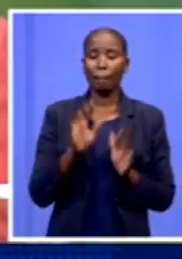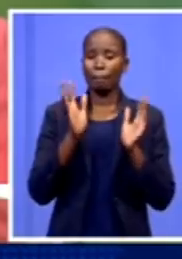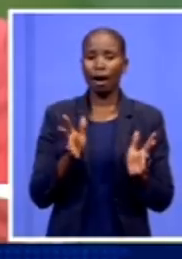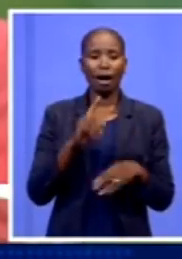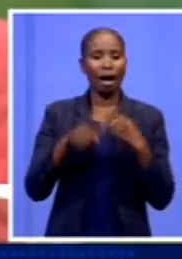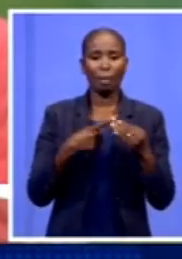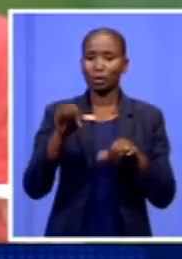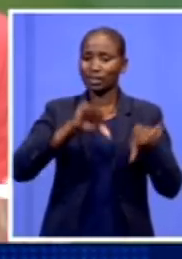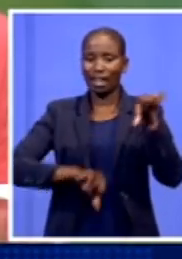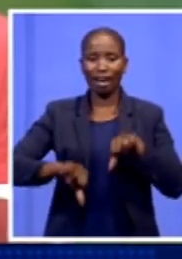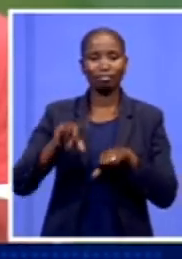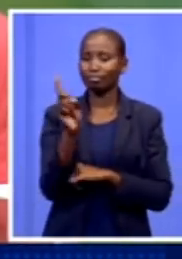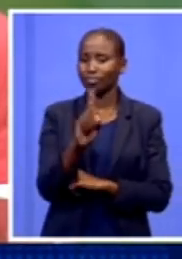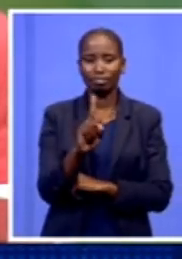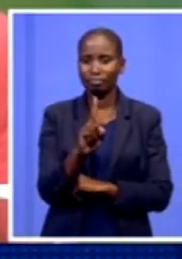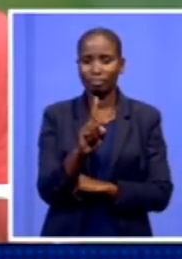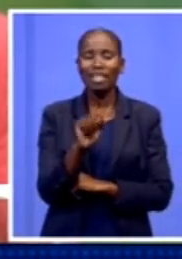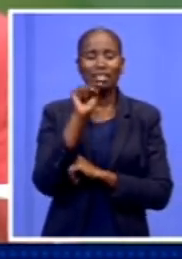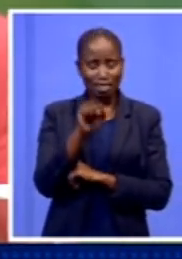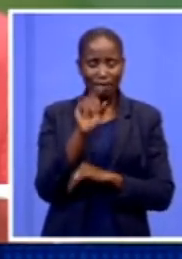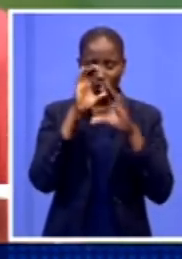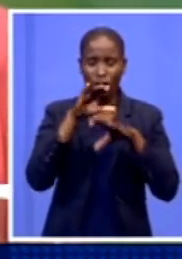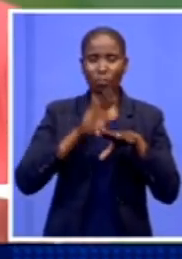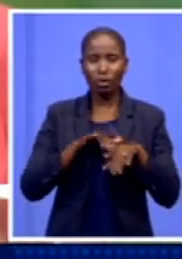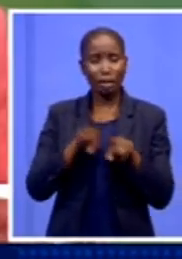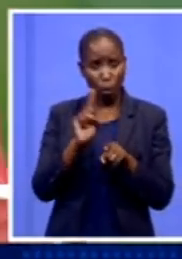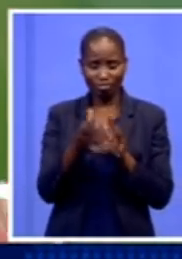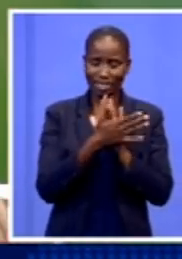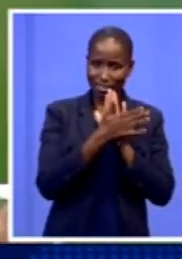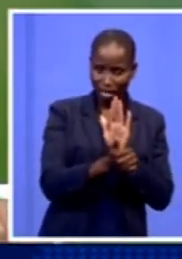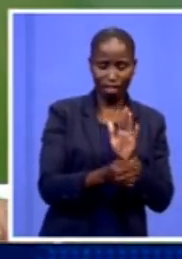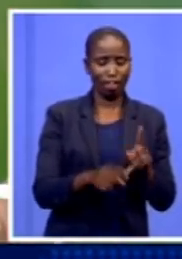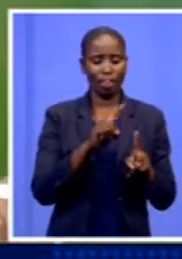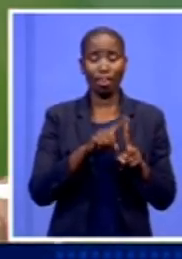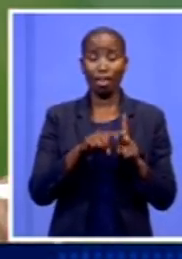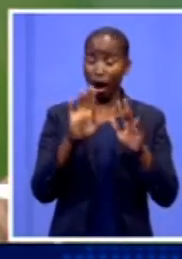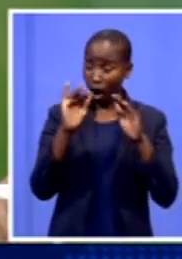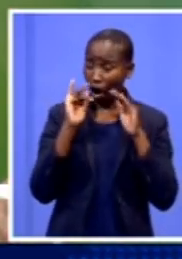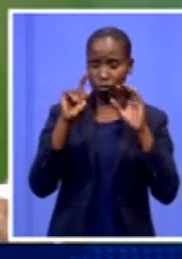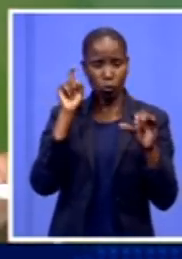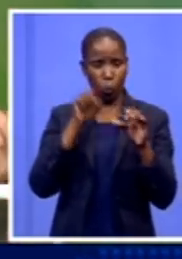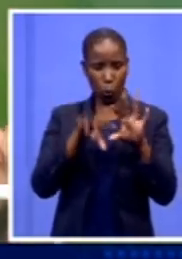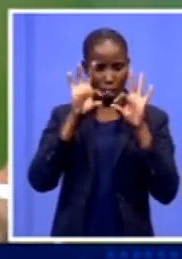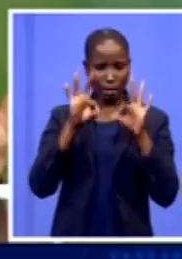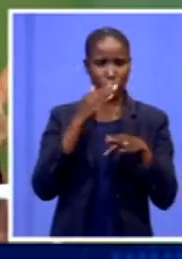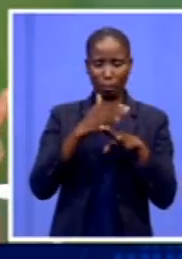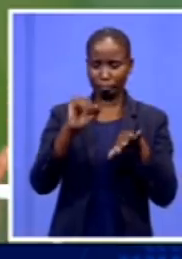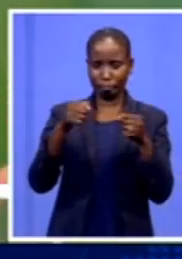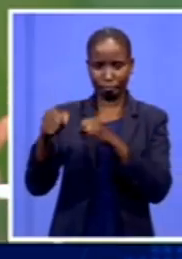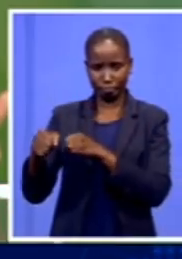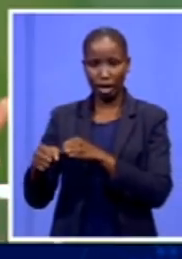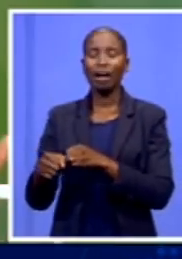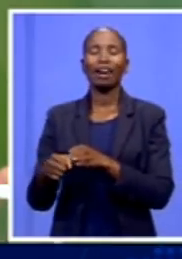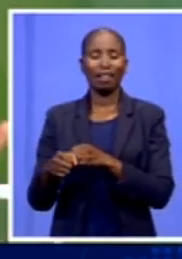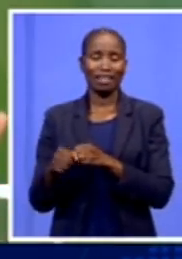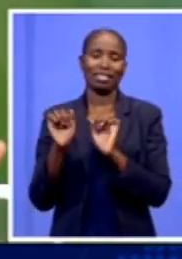about skills, it is about high quality jobs, and indeed, it was mentioned, it is about the regulatory